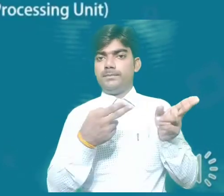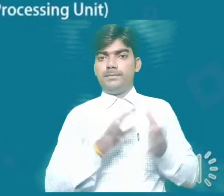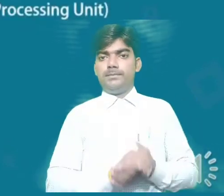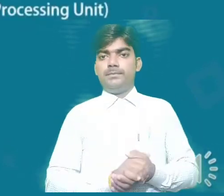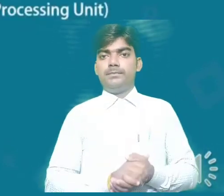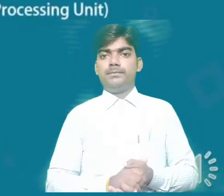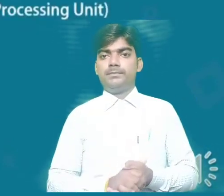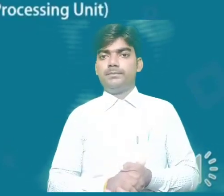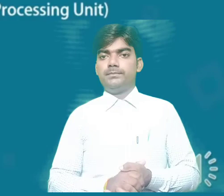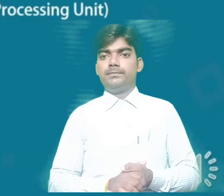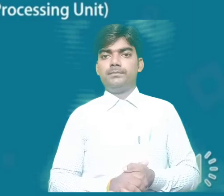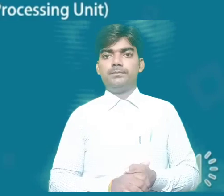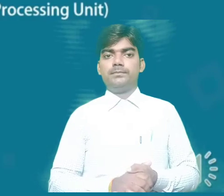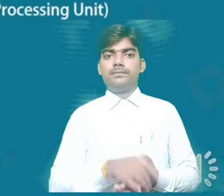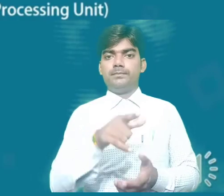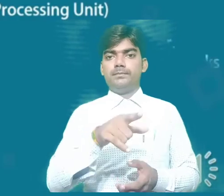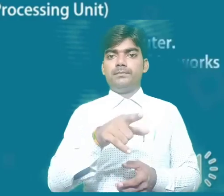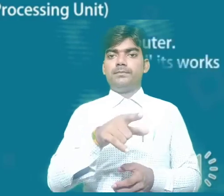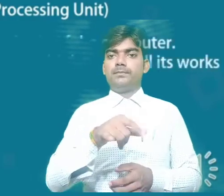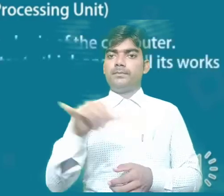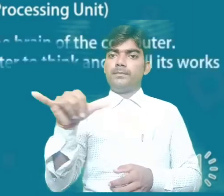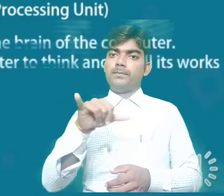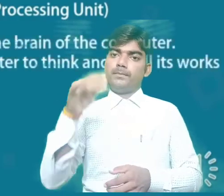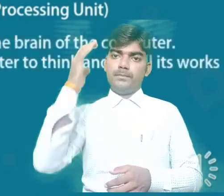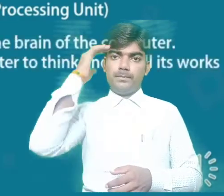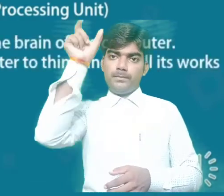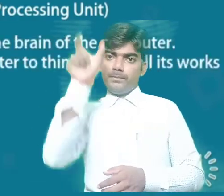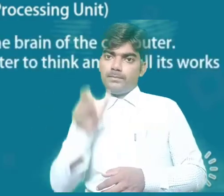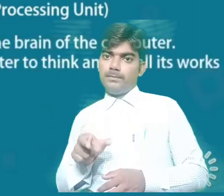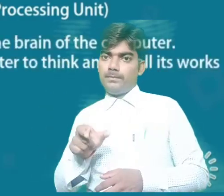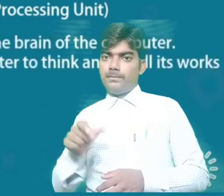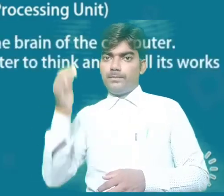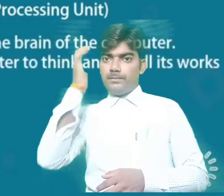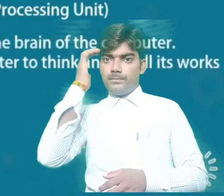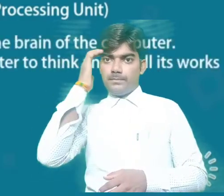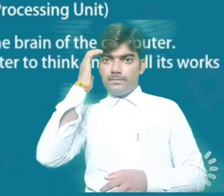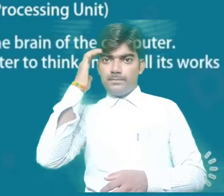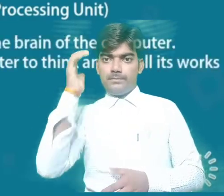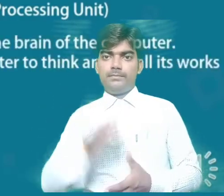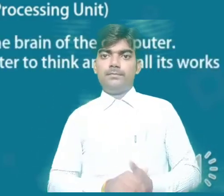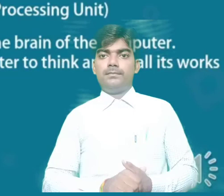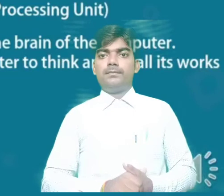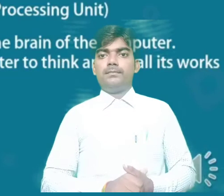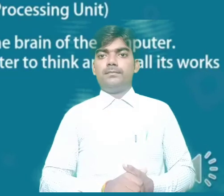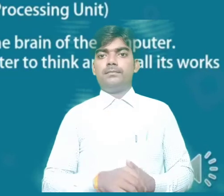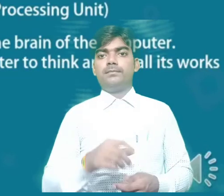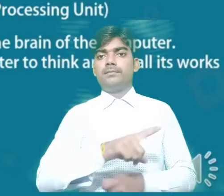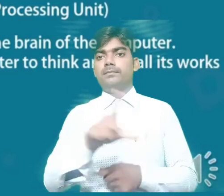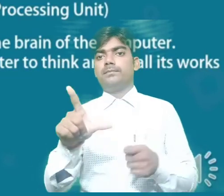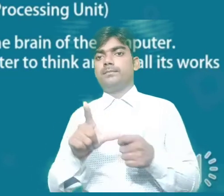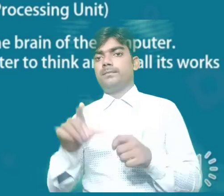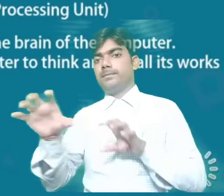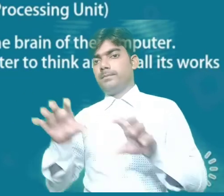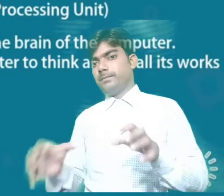Processing Unit. CPU is called the brain of the computer just as our brain controls all the different parts of the body